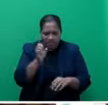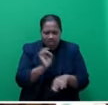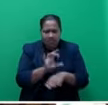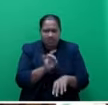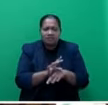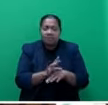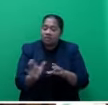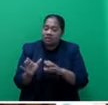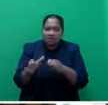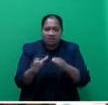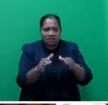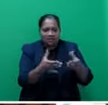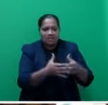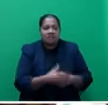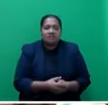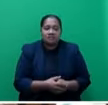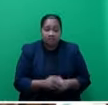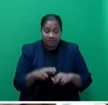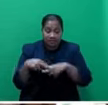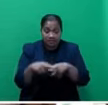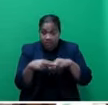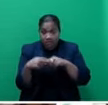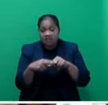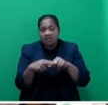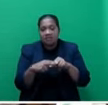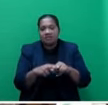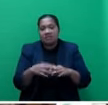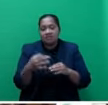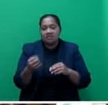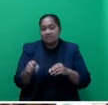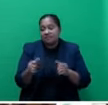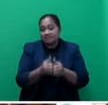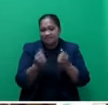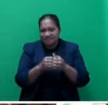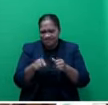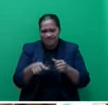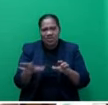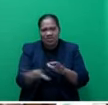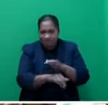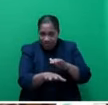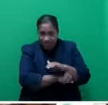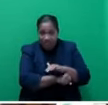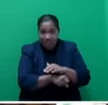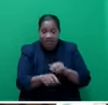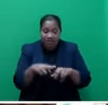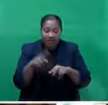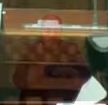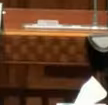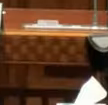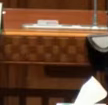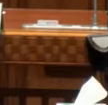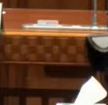enforcement agencies. In Fiji, there have been and are many complex corruption cases before the courts to which the Fiji Law Society